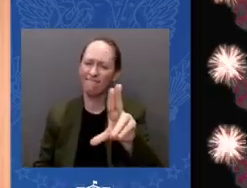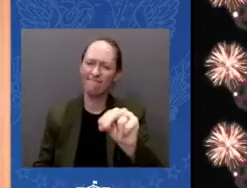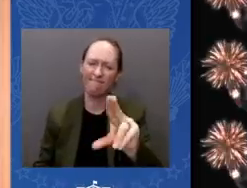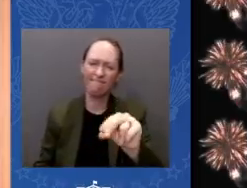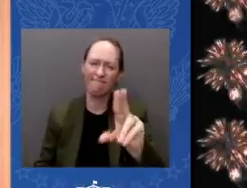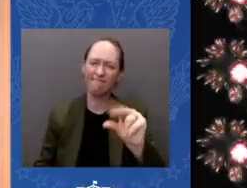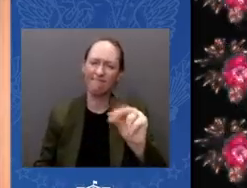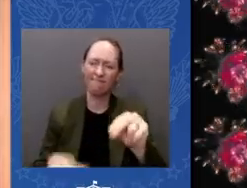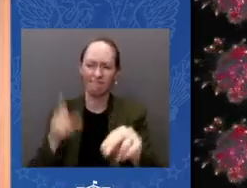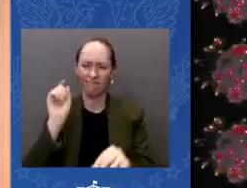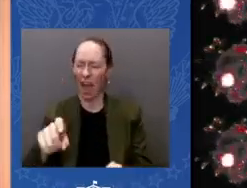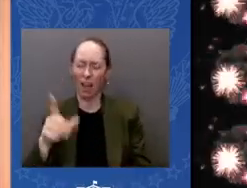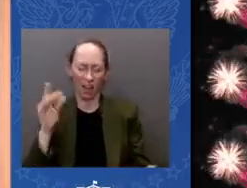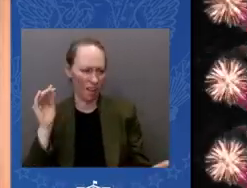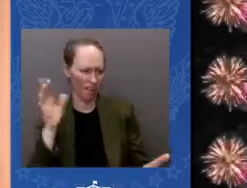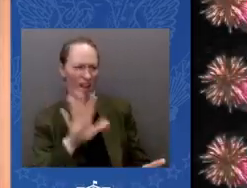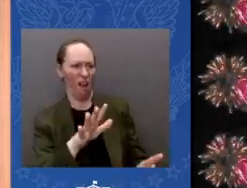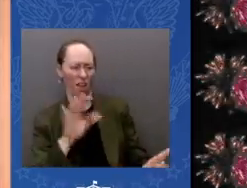Thank you.